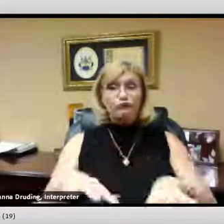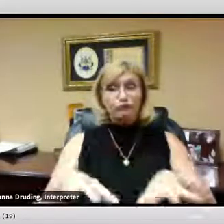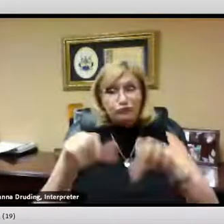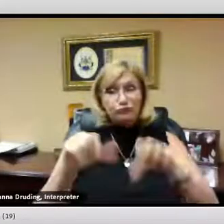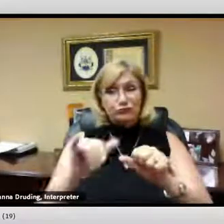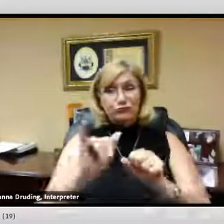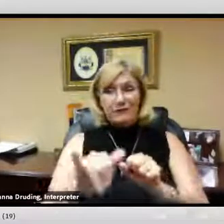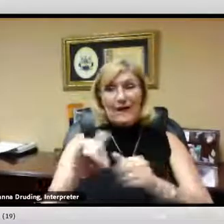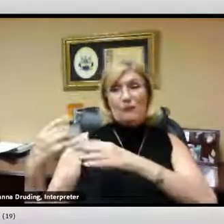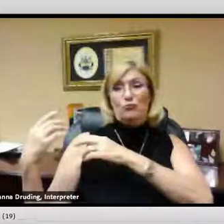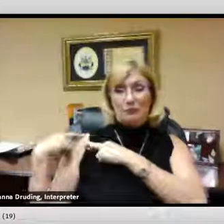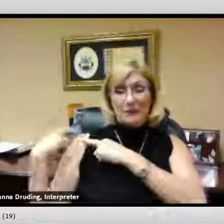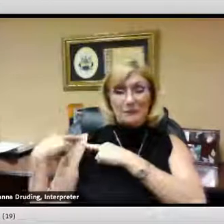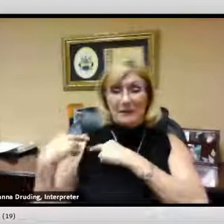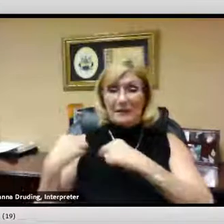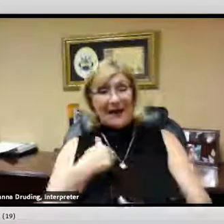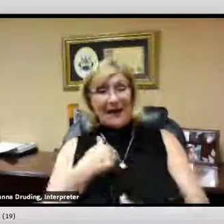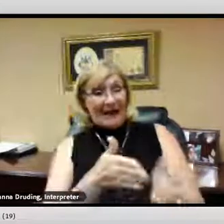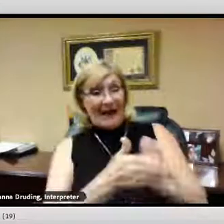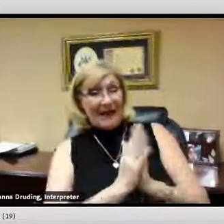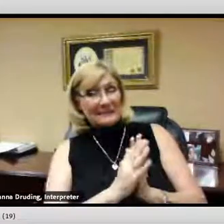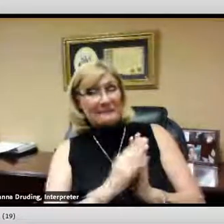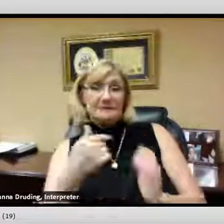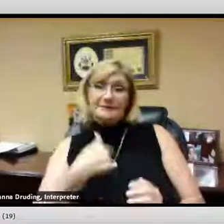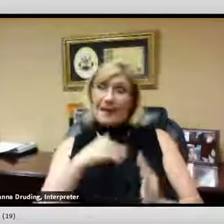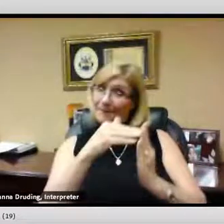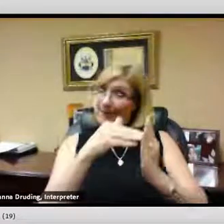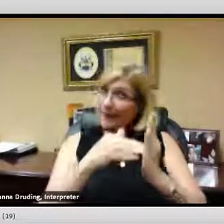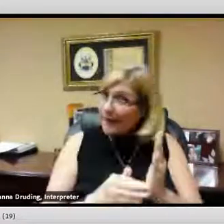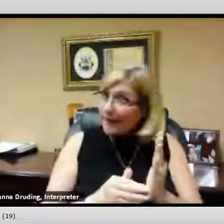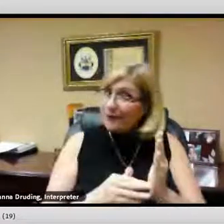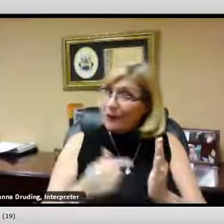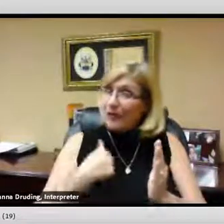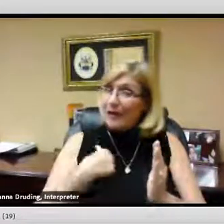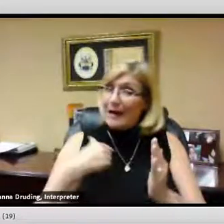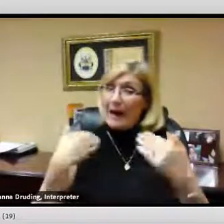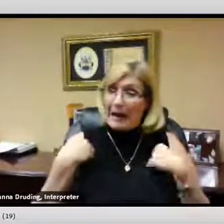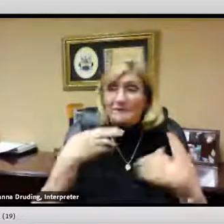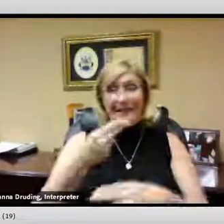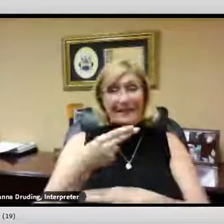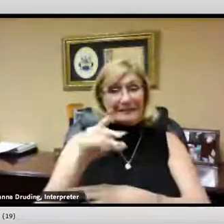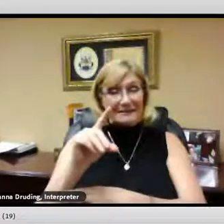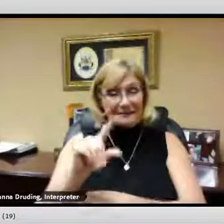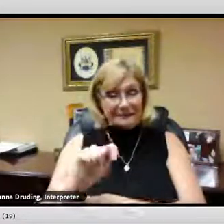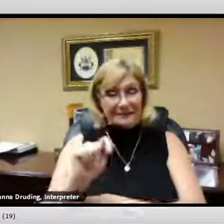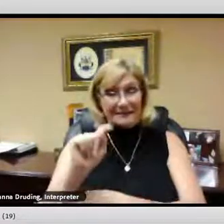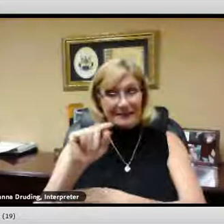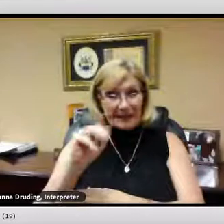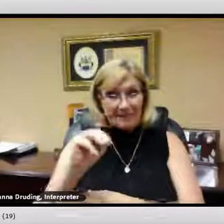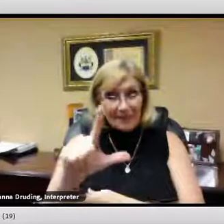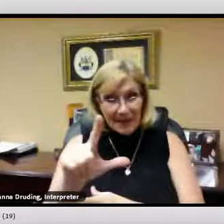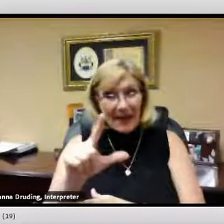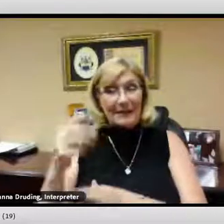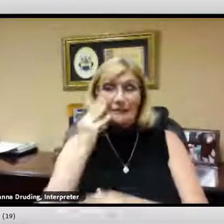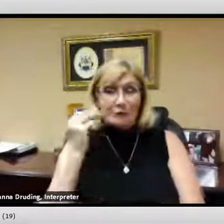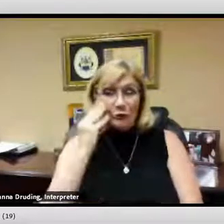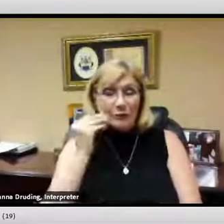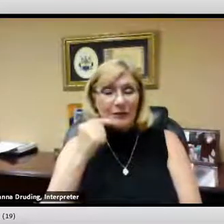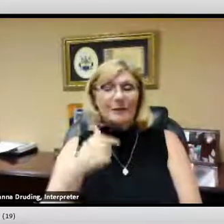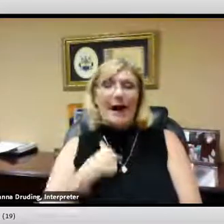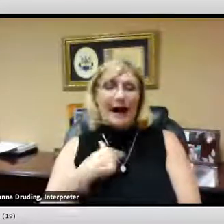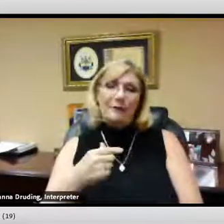that responsibility. I kind of asked, since I'm the cataloger, and I have some HTML experience, I'd kind of like to take over